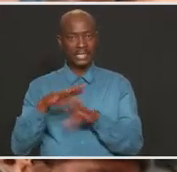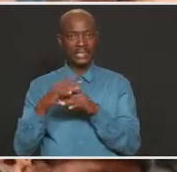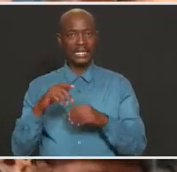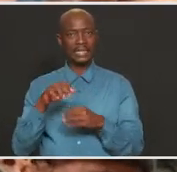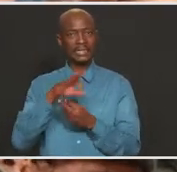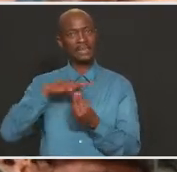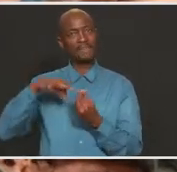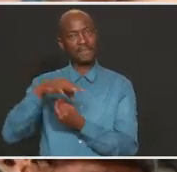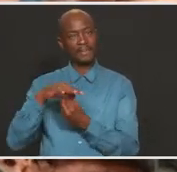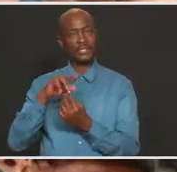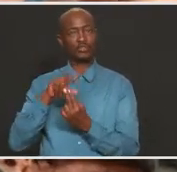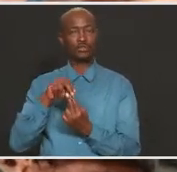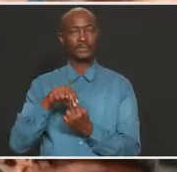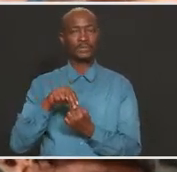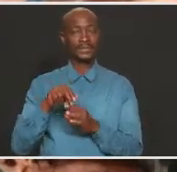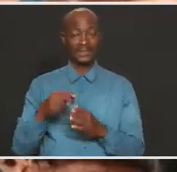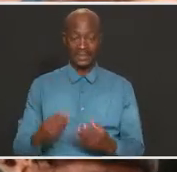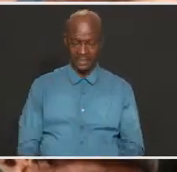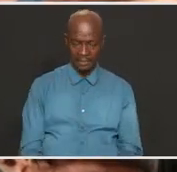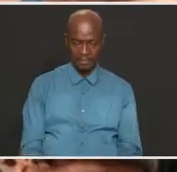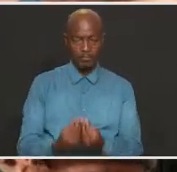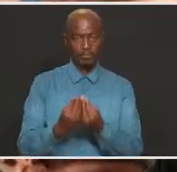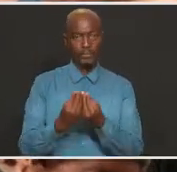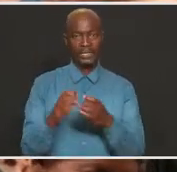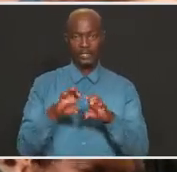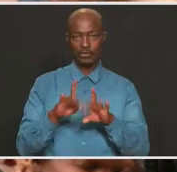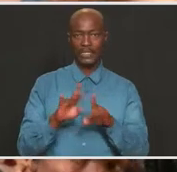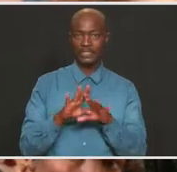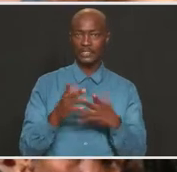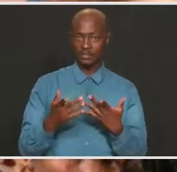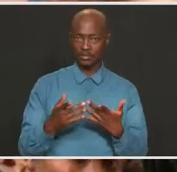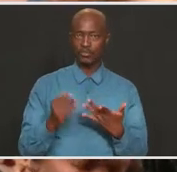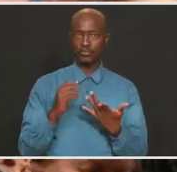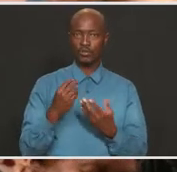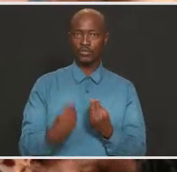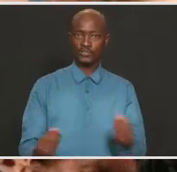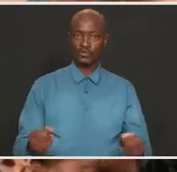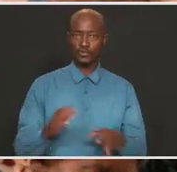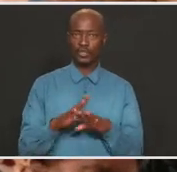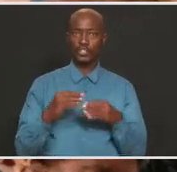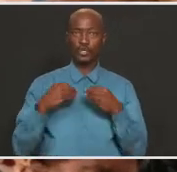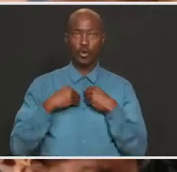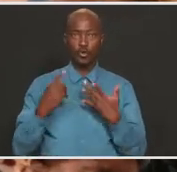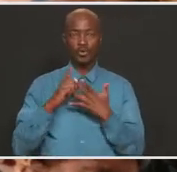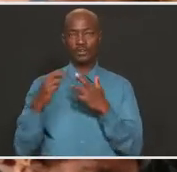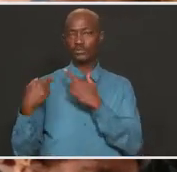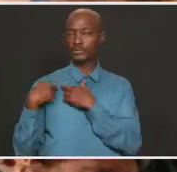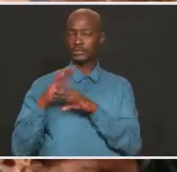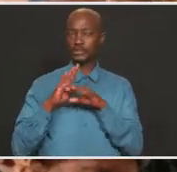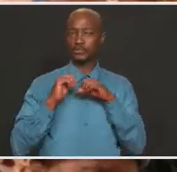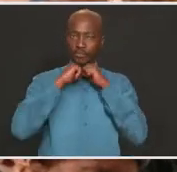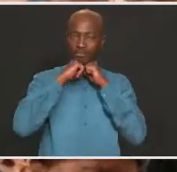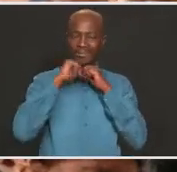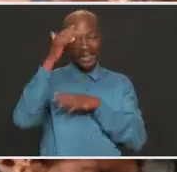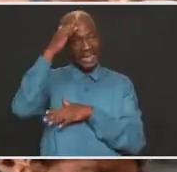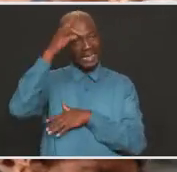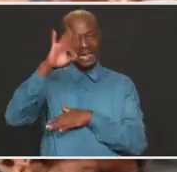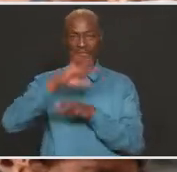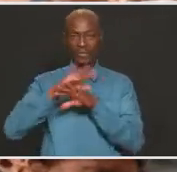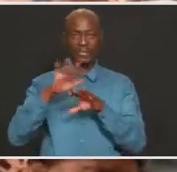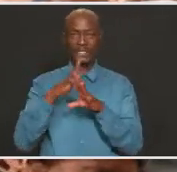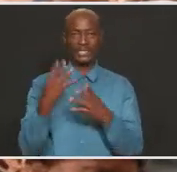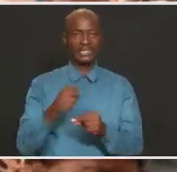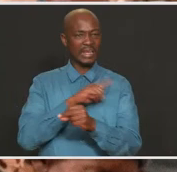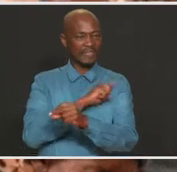the upbringing and education of children is only the responsibility of parents and the government has no ruling